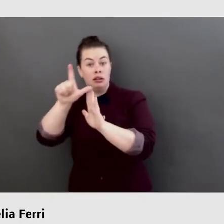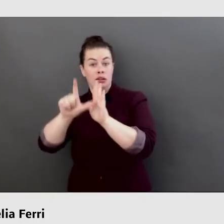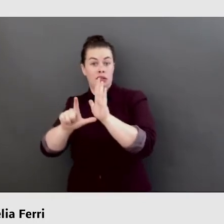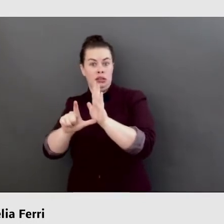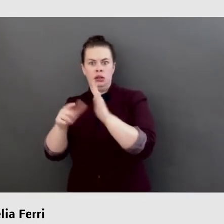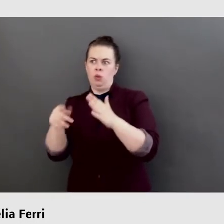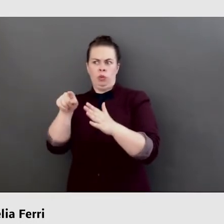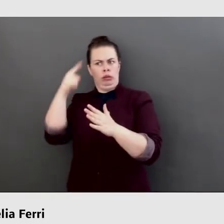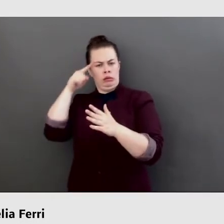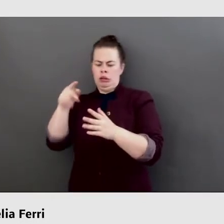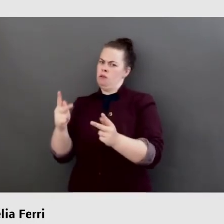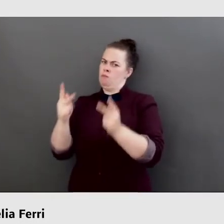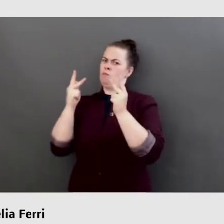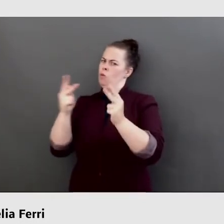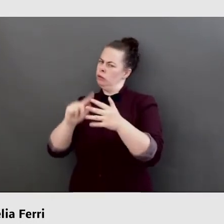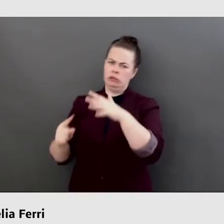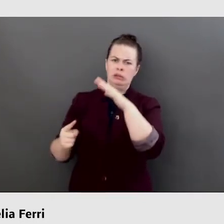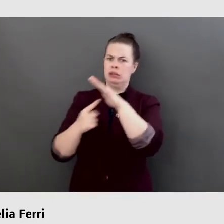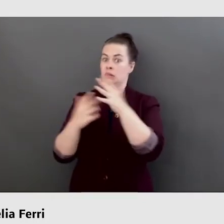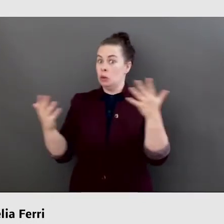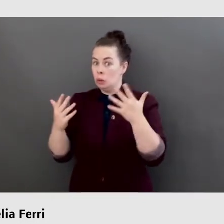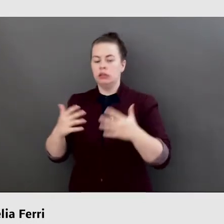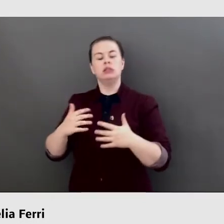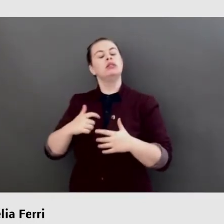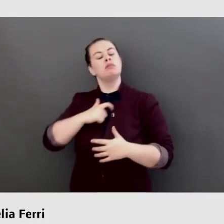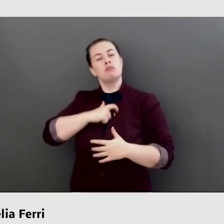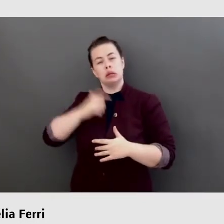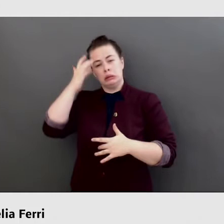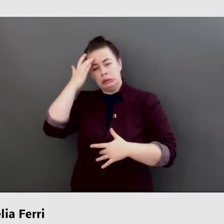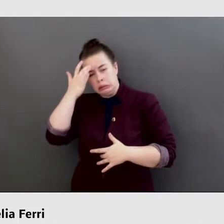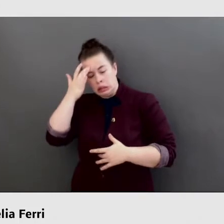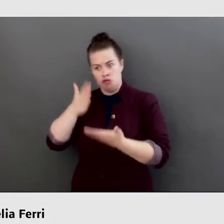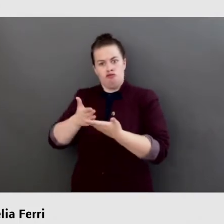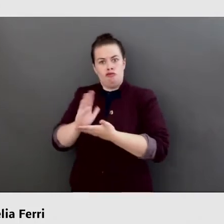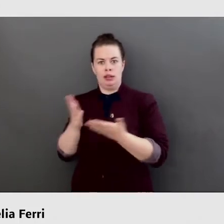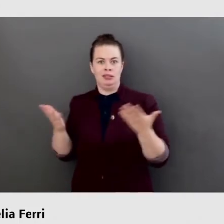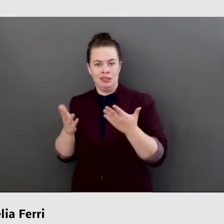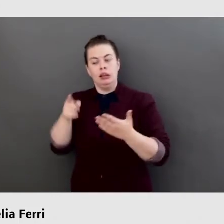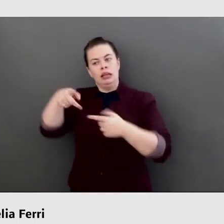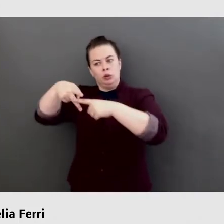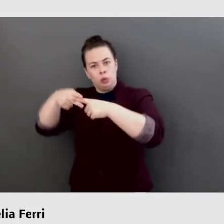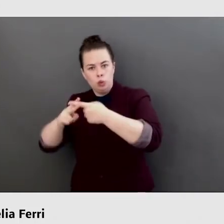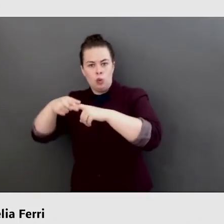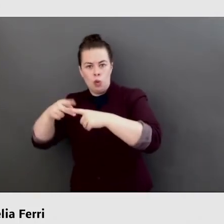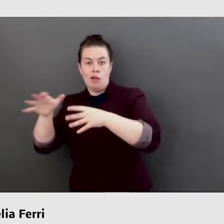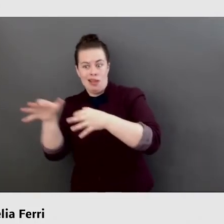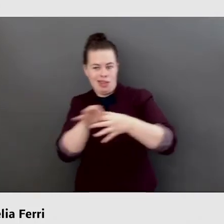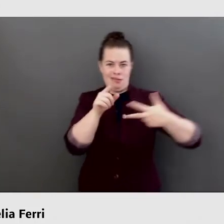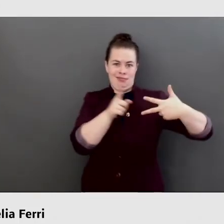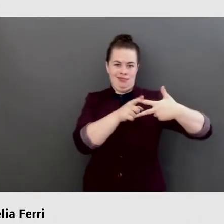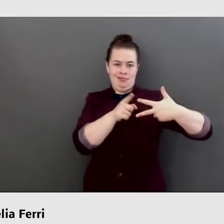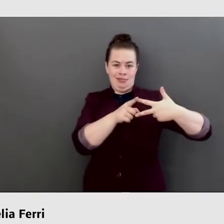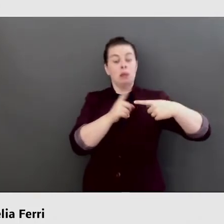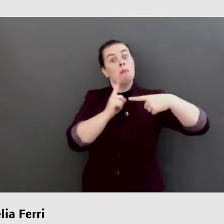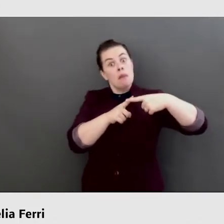the most important piece of legislation on health, which is the Patients' Rights Directive, is an internal market instrument. It's based